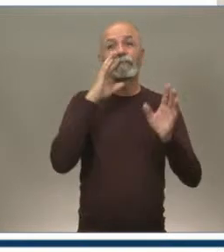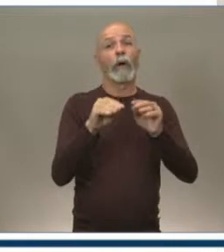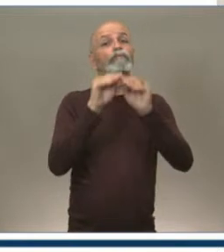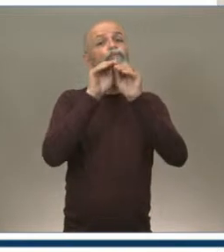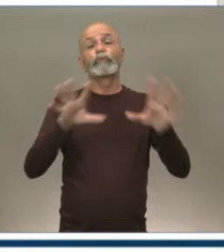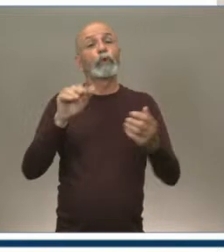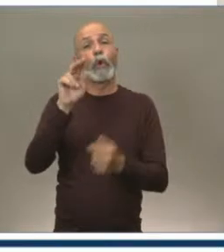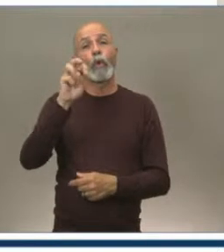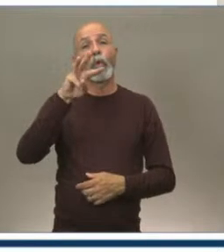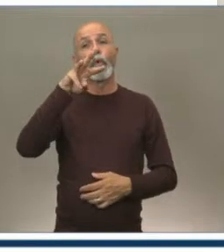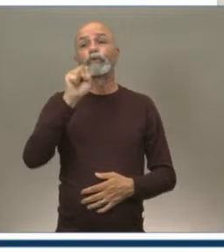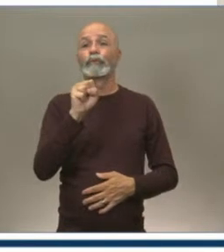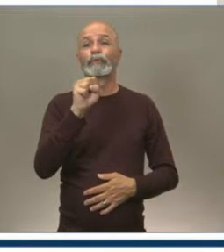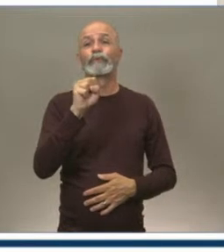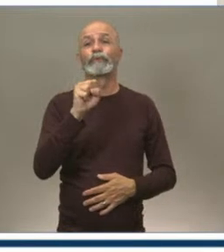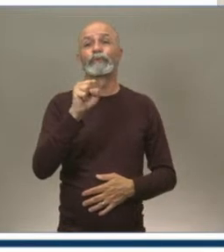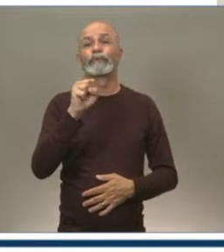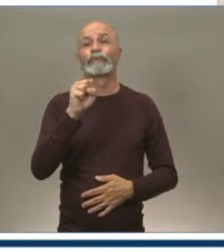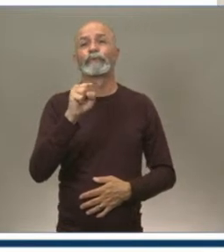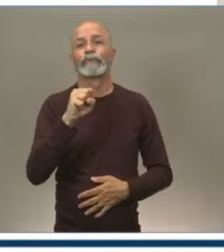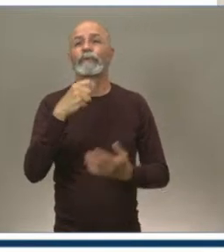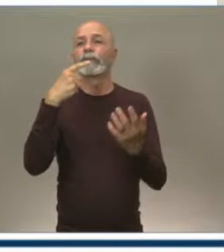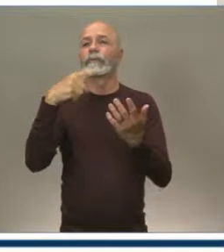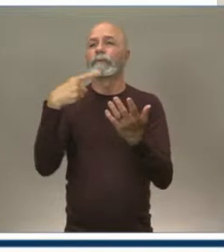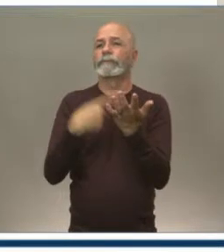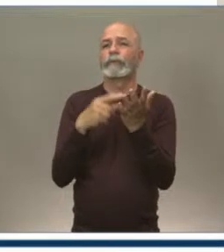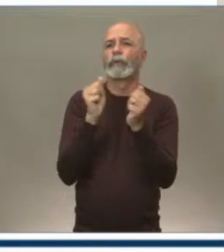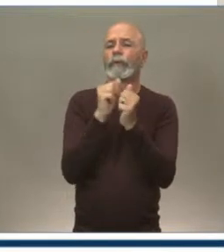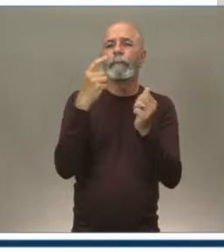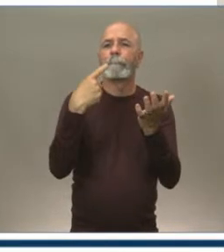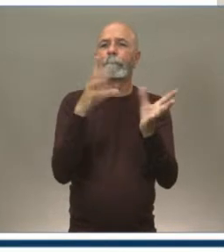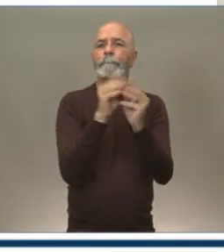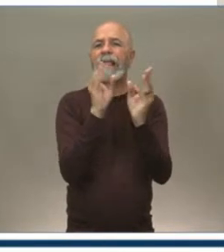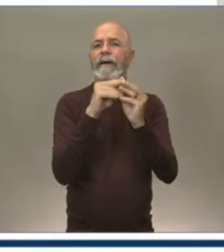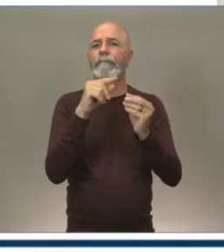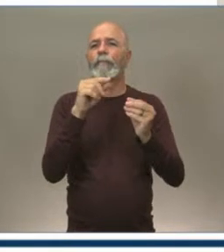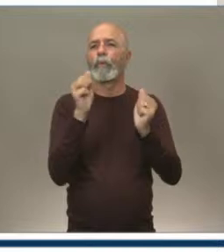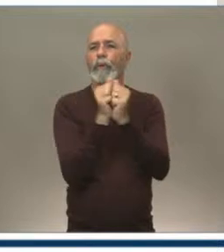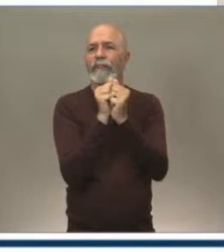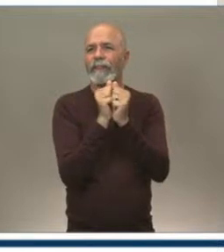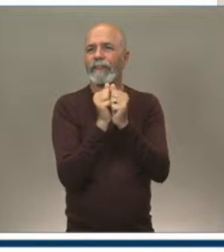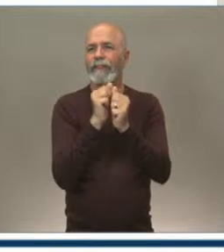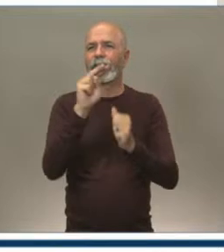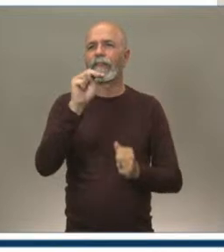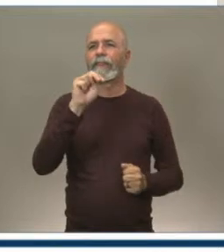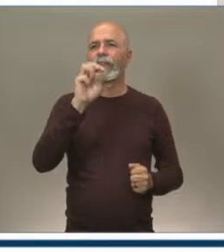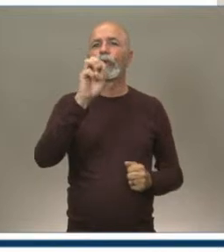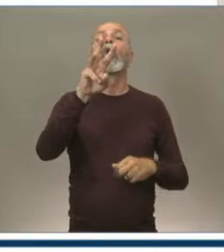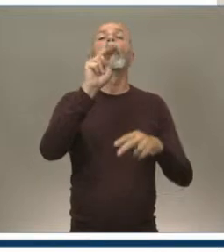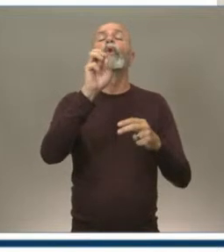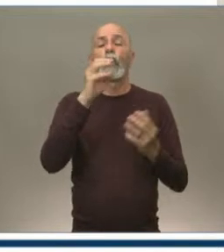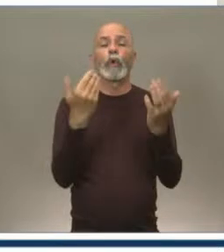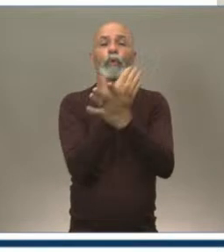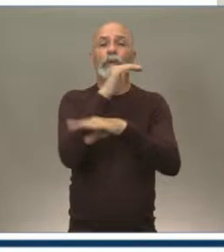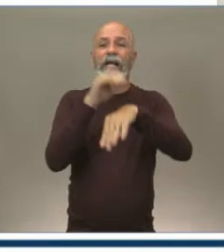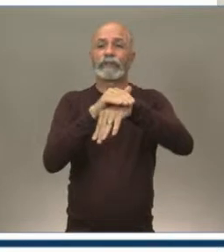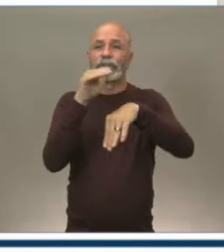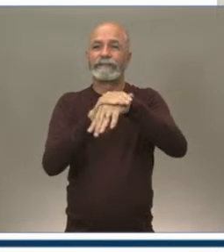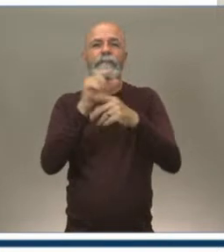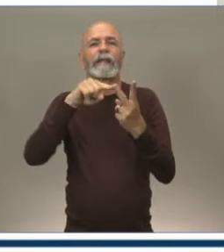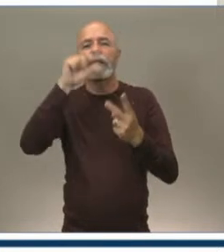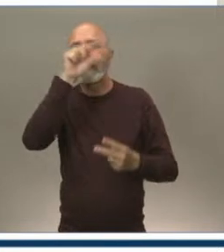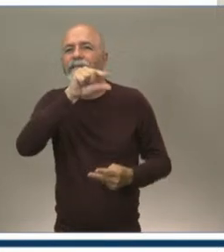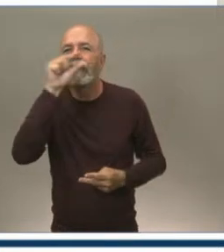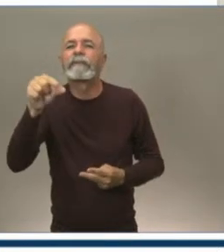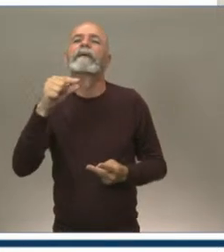talked about a meeting you had with New England governors about perhaps receiving some of their excess vaccines. Can you talk a little